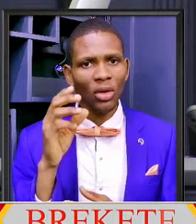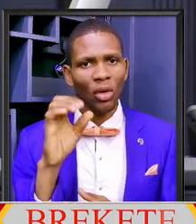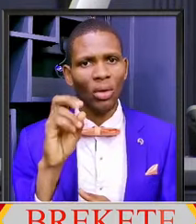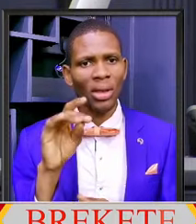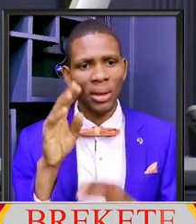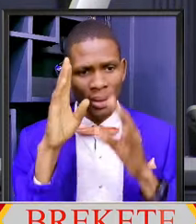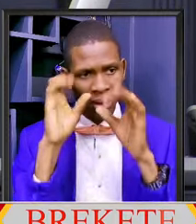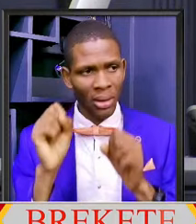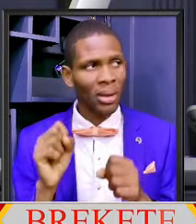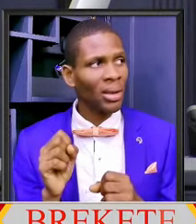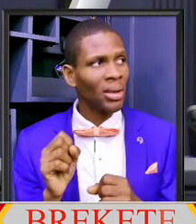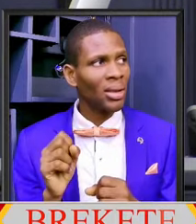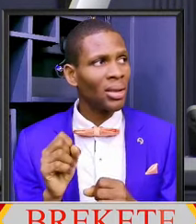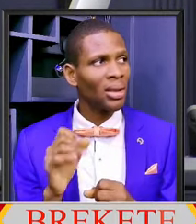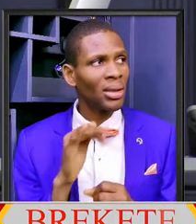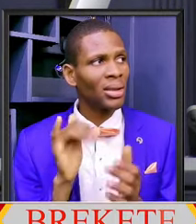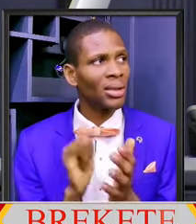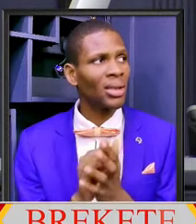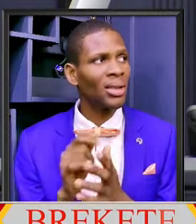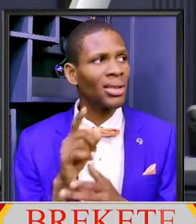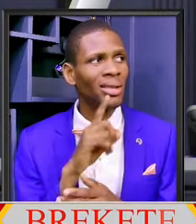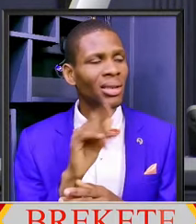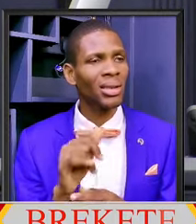that really necessary? I don't know.